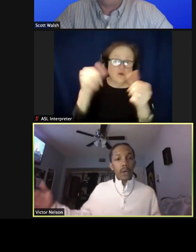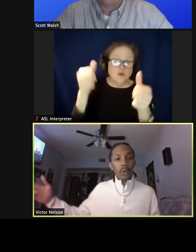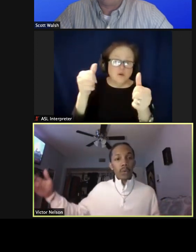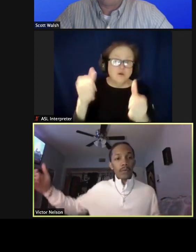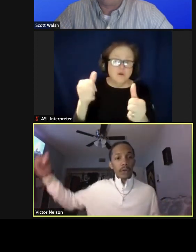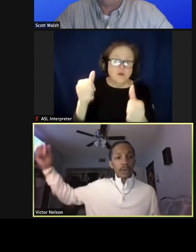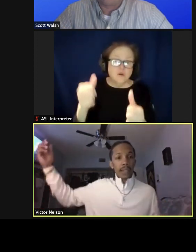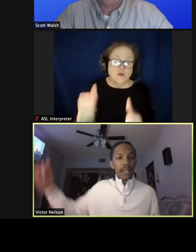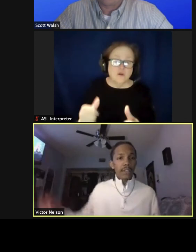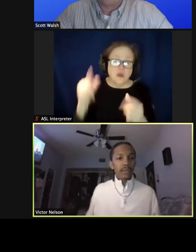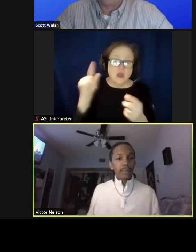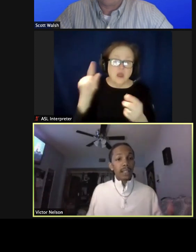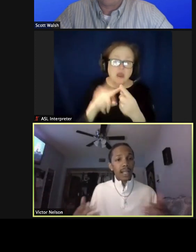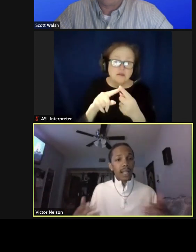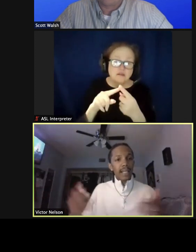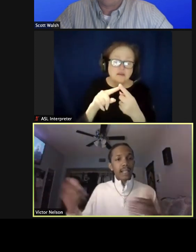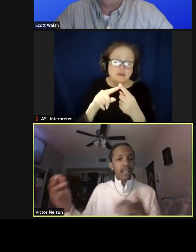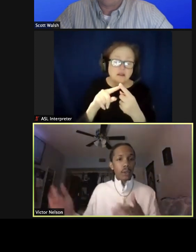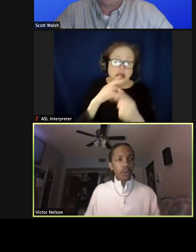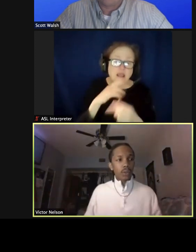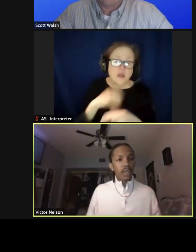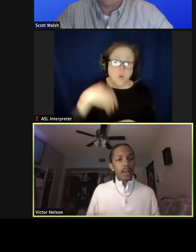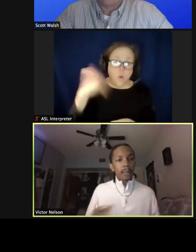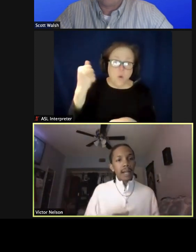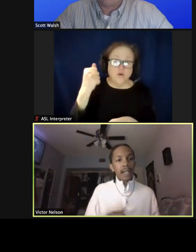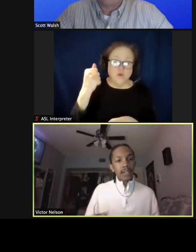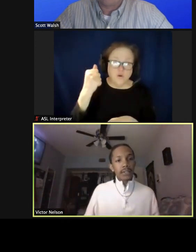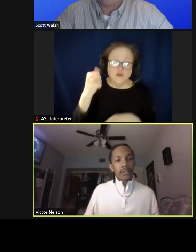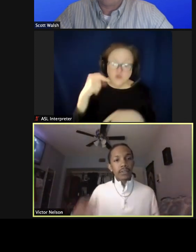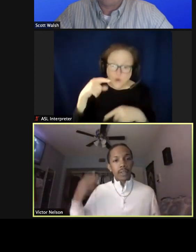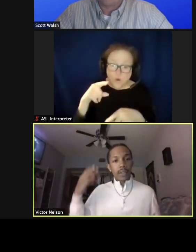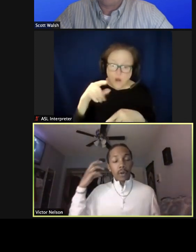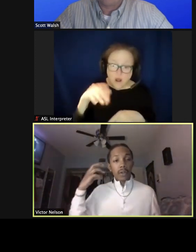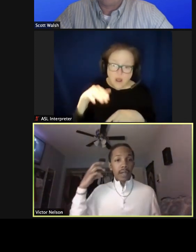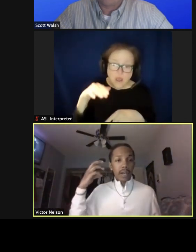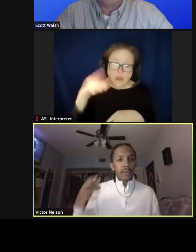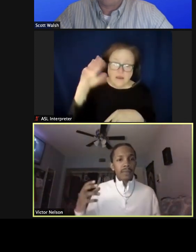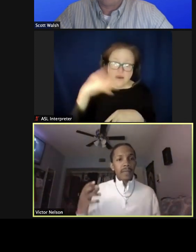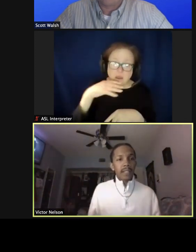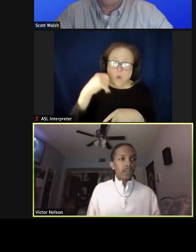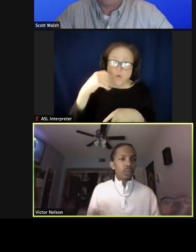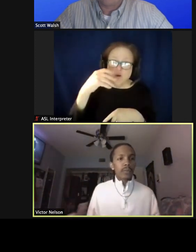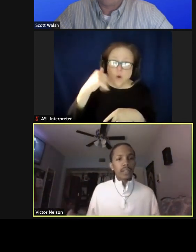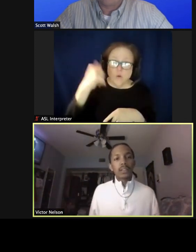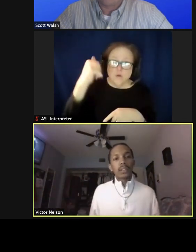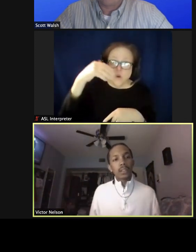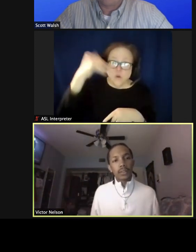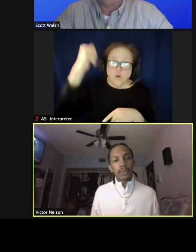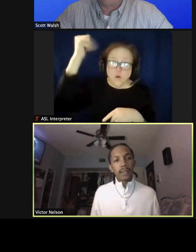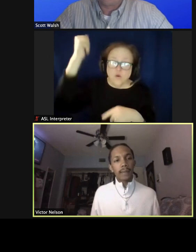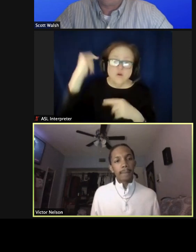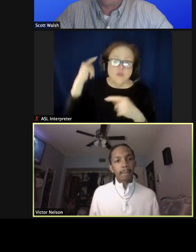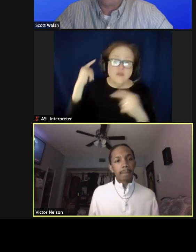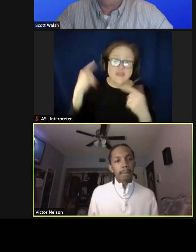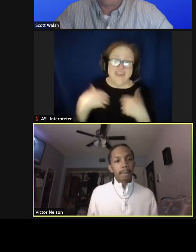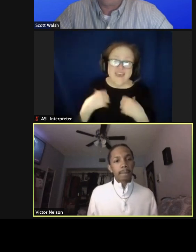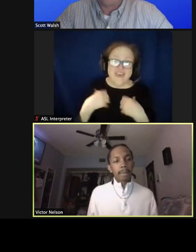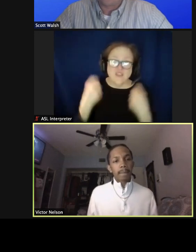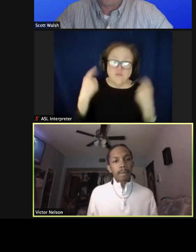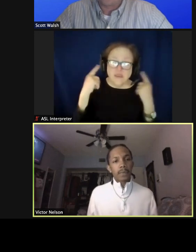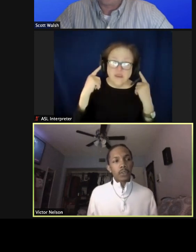I go further in age, meaning as I get older, my ears or the health of my ears will begin to deteriorate.